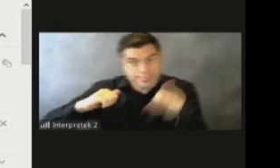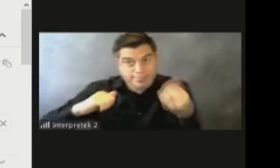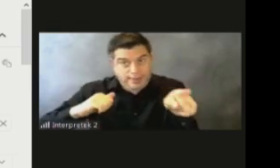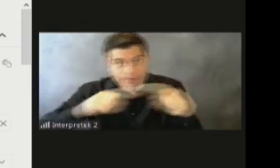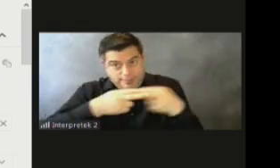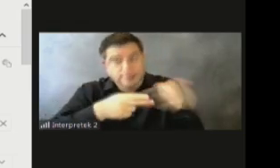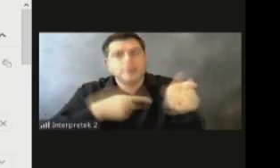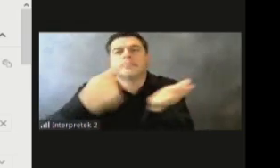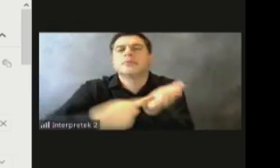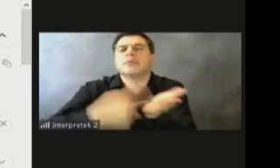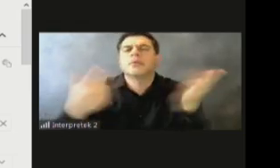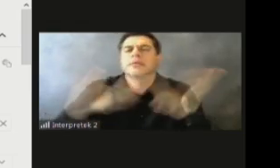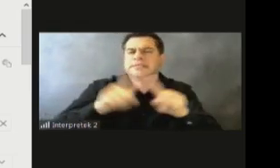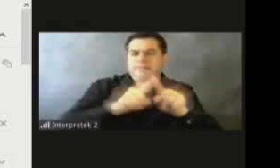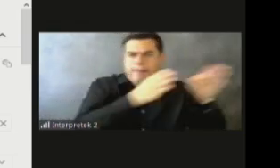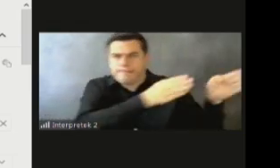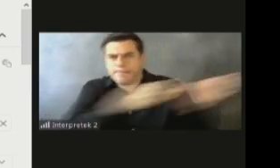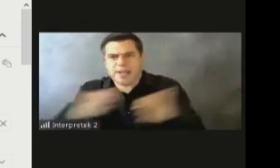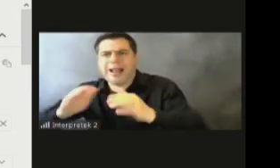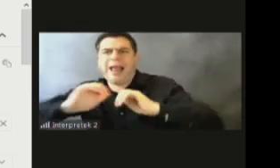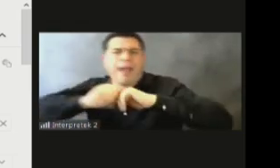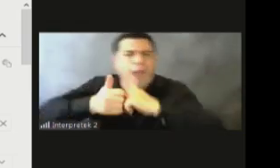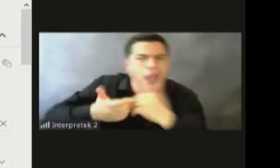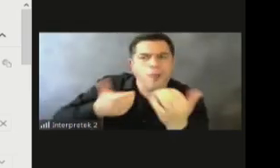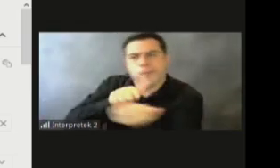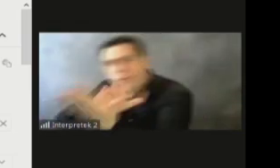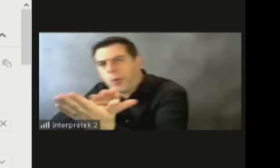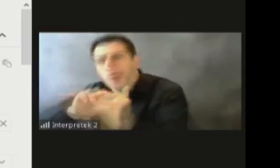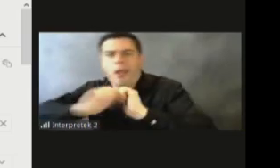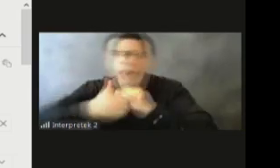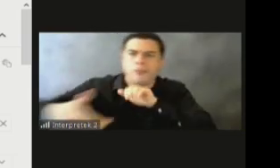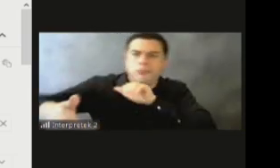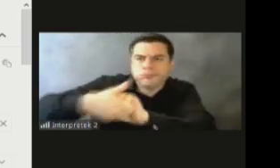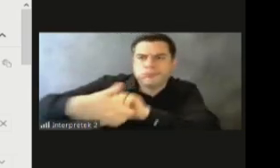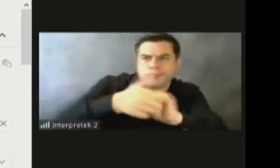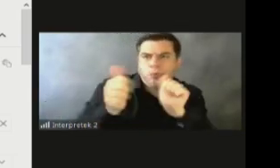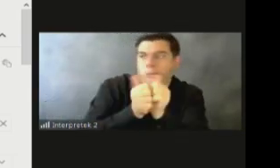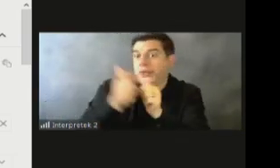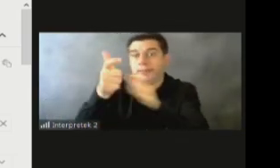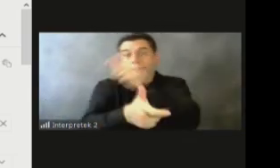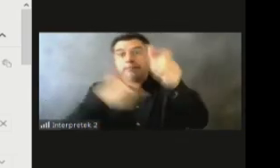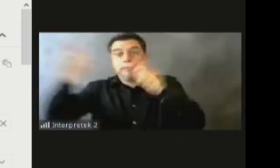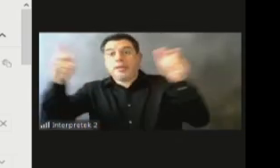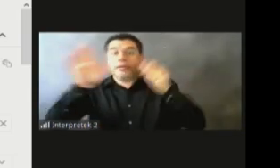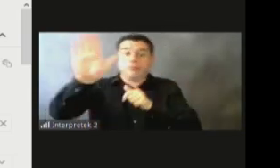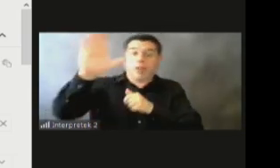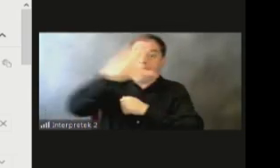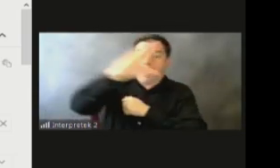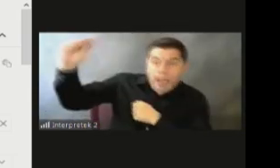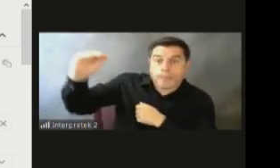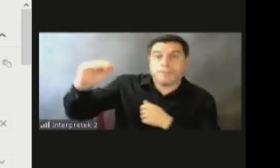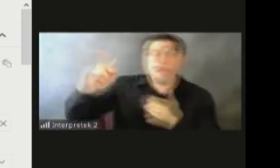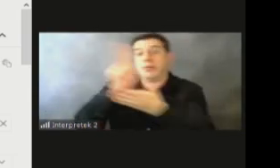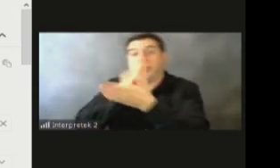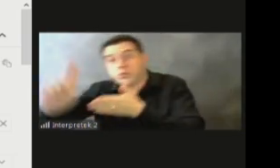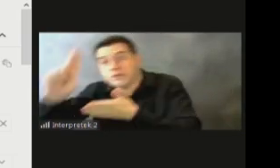could explore partnering with large employers, such as the universities and the school board, to support workforce